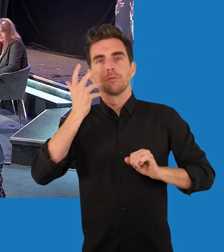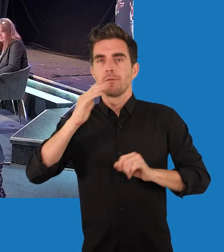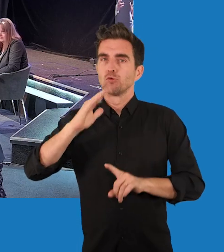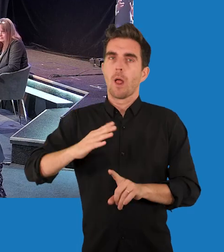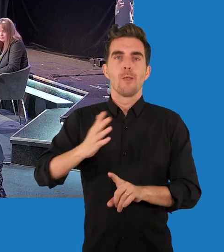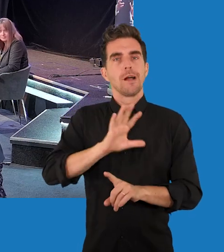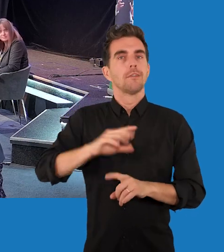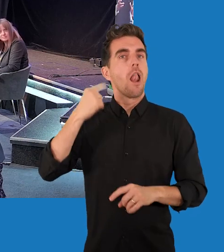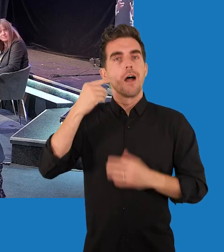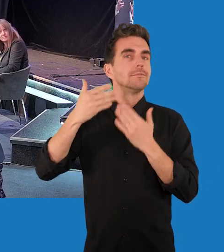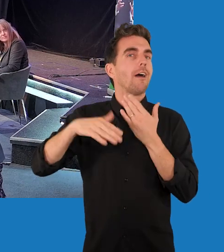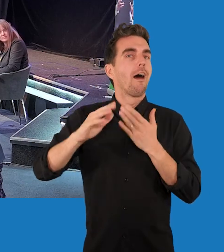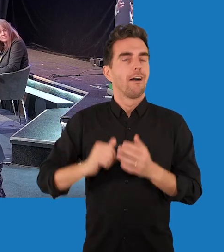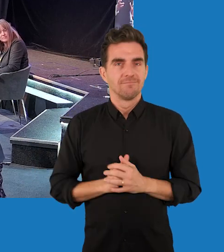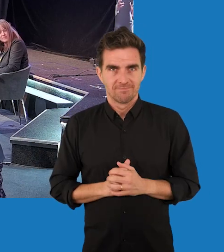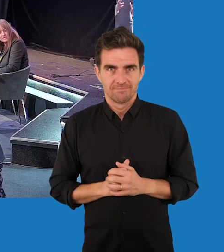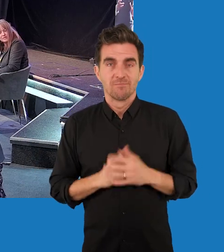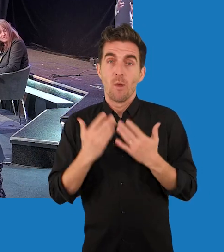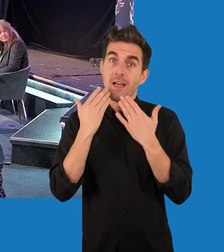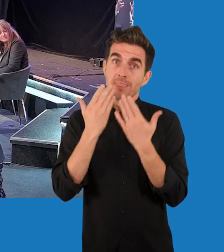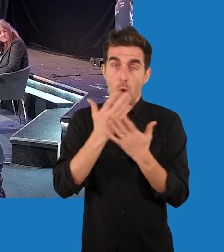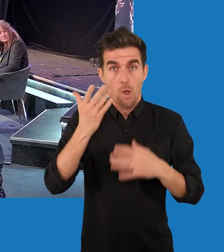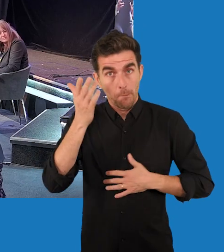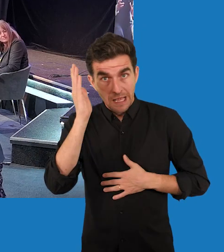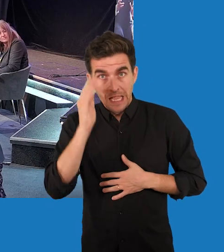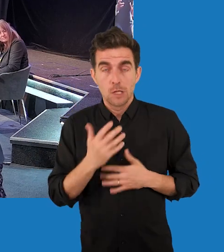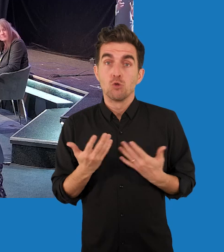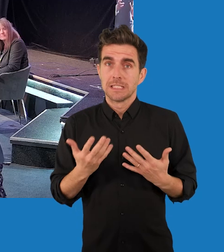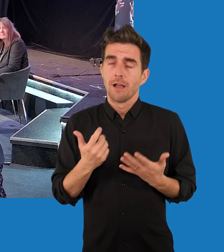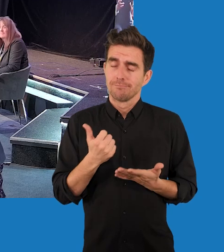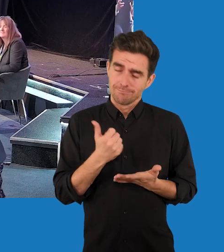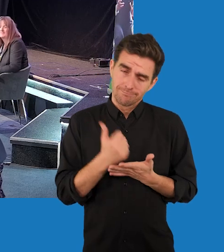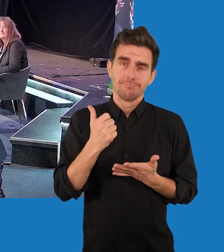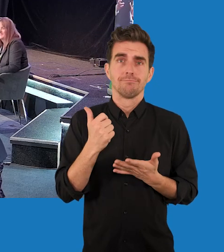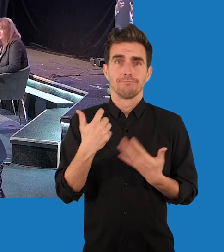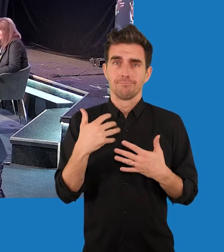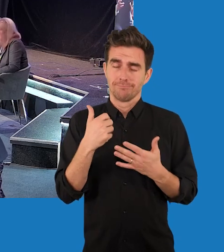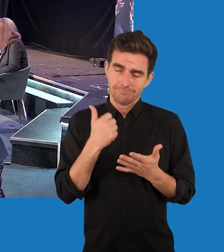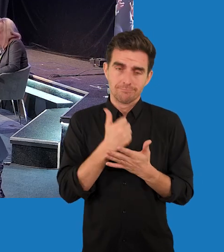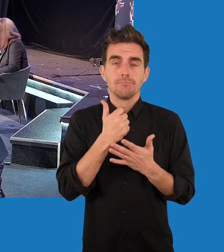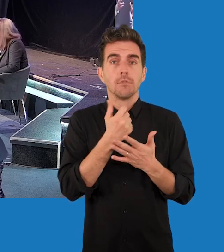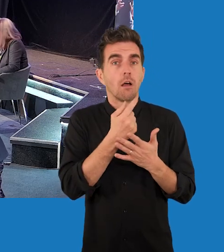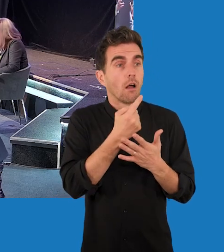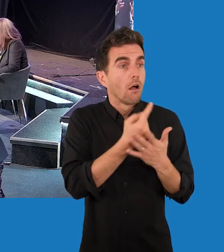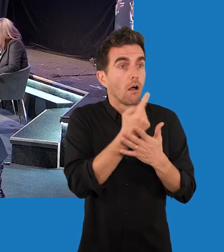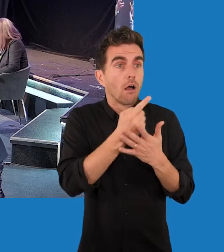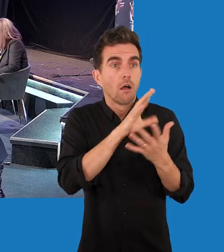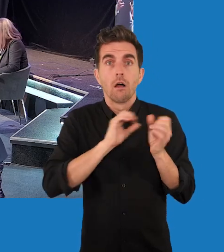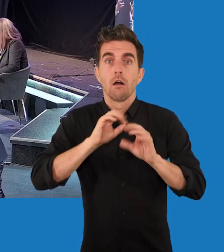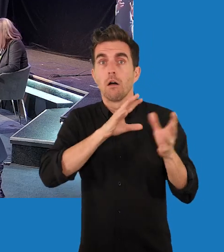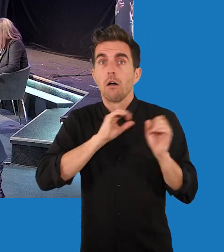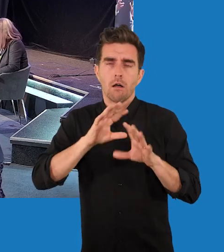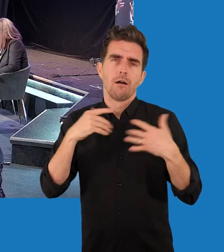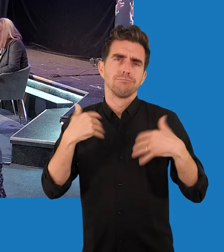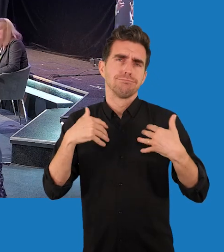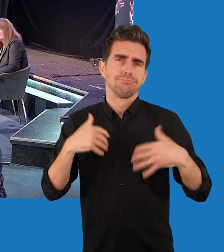glimpse into a new future for South West London. So thank you to our speakers today for